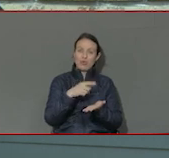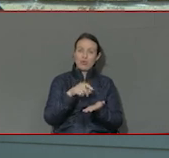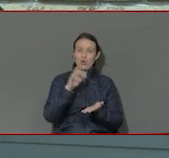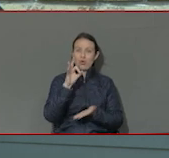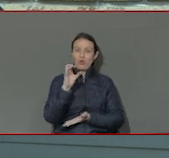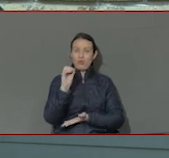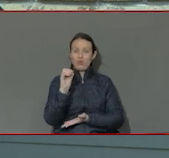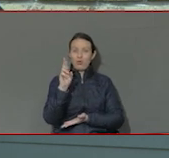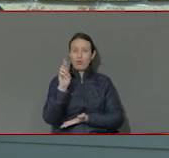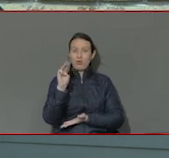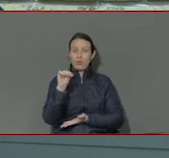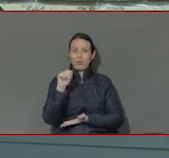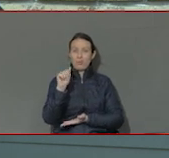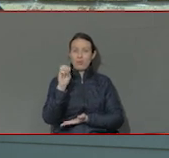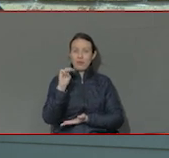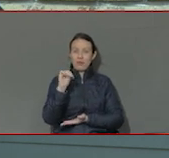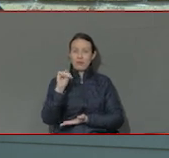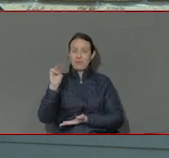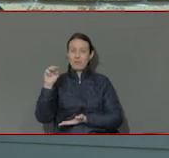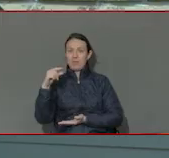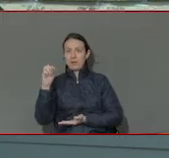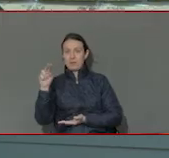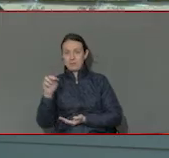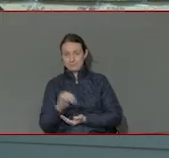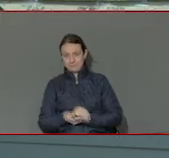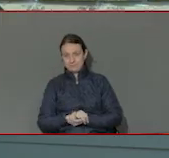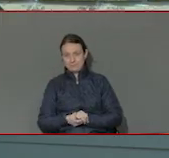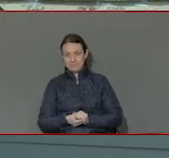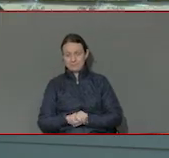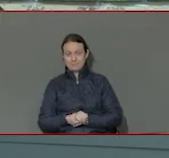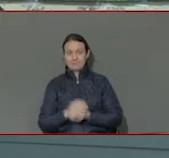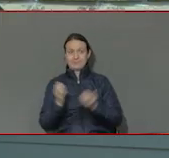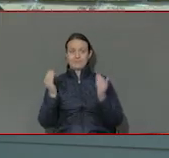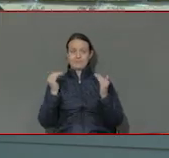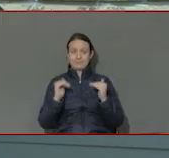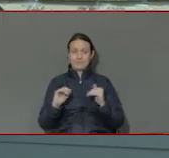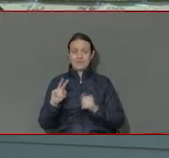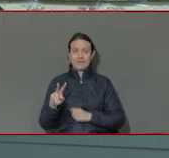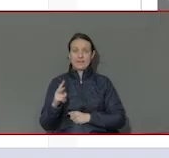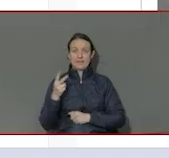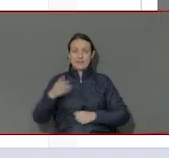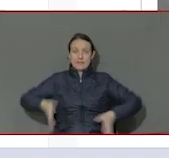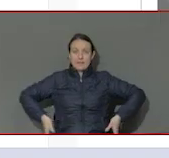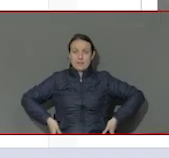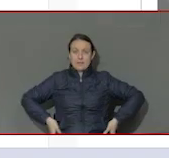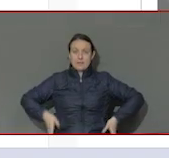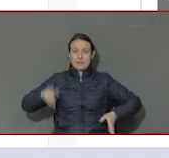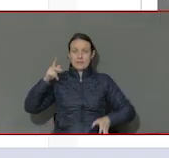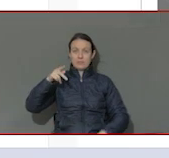modern humans. Then, When we look at the pelvis